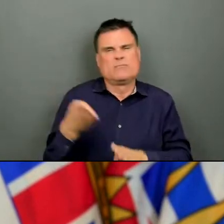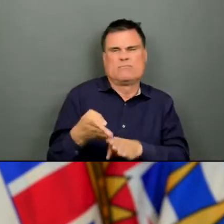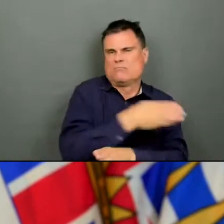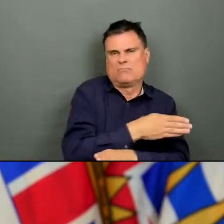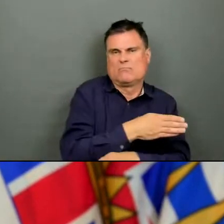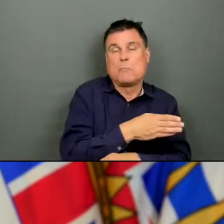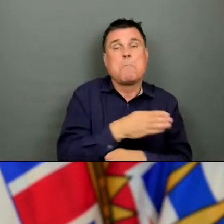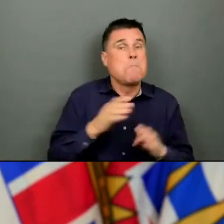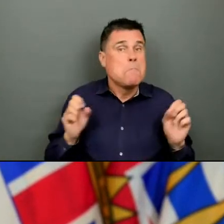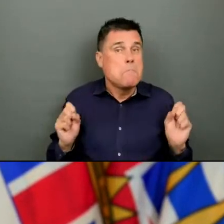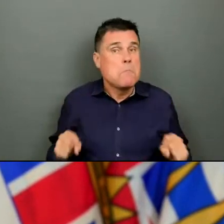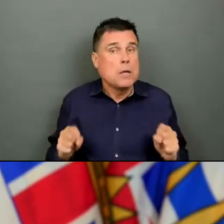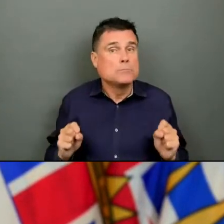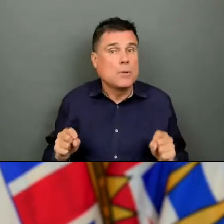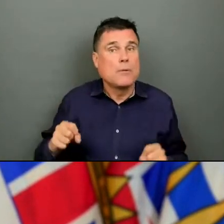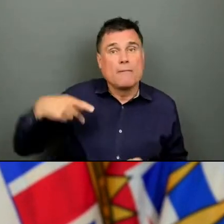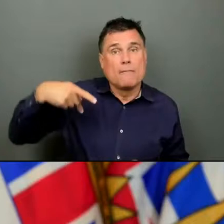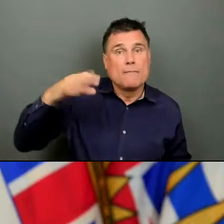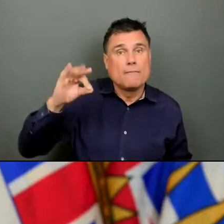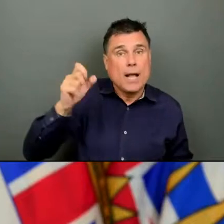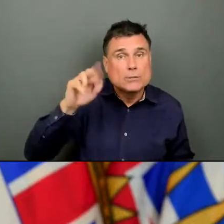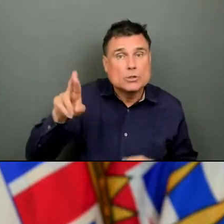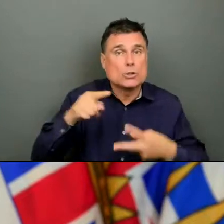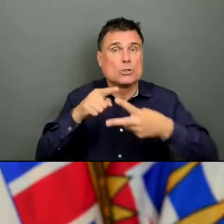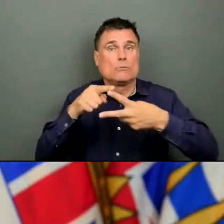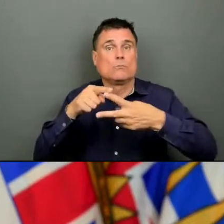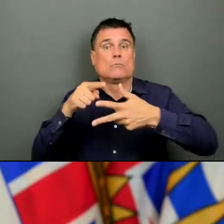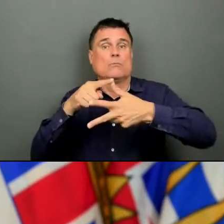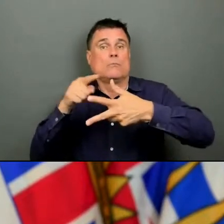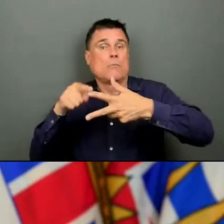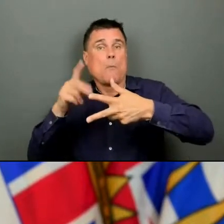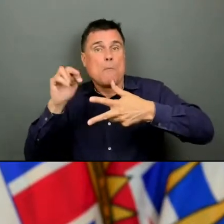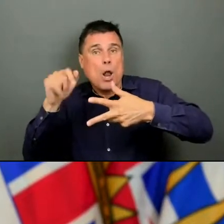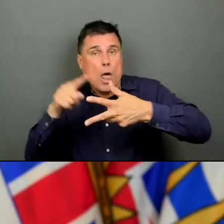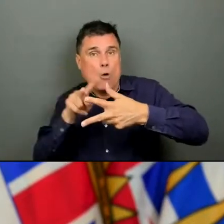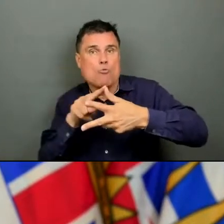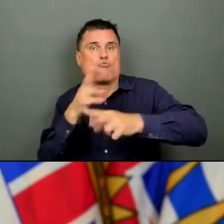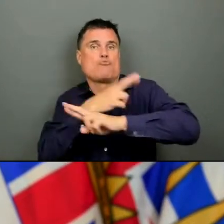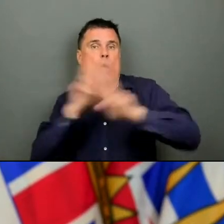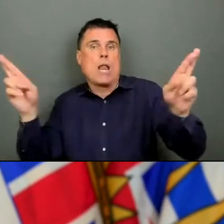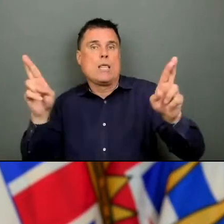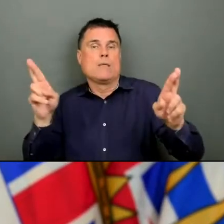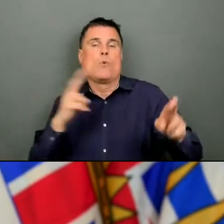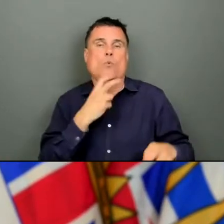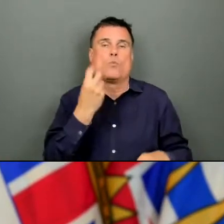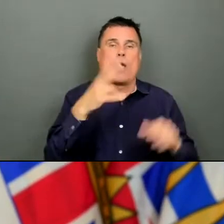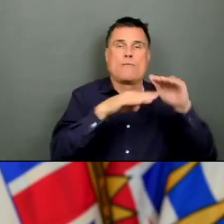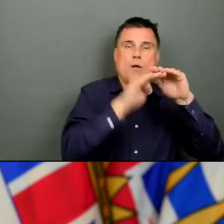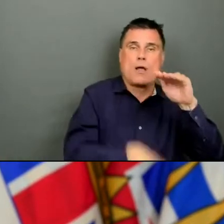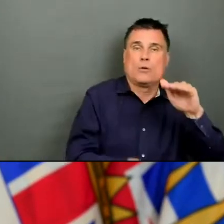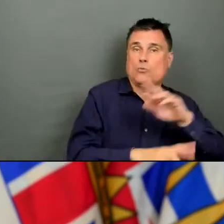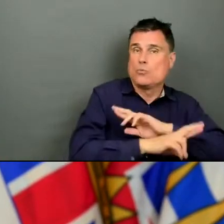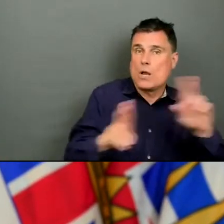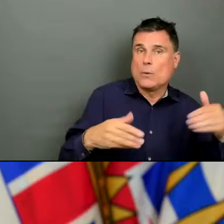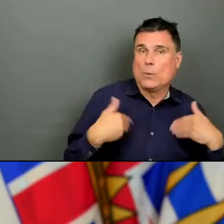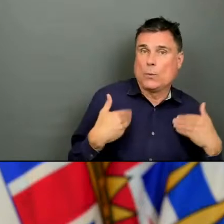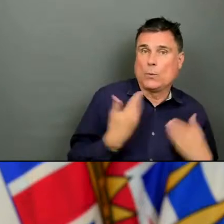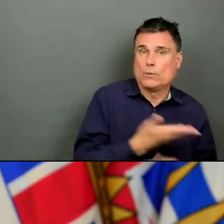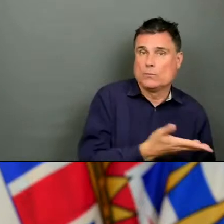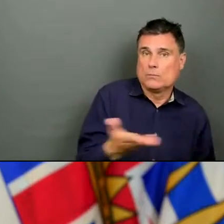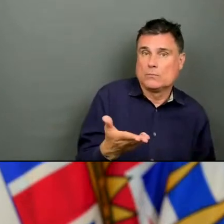and Moderna to have that information, to have vaccines available for younger people probably before the end of this calendar